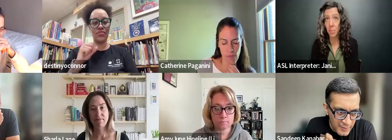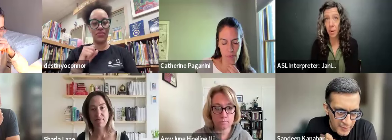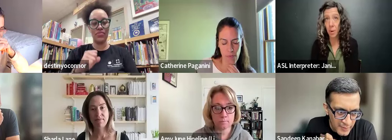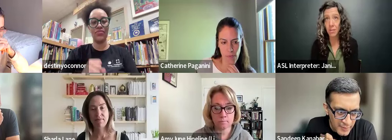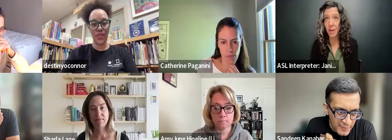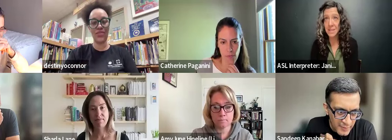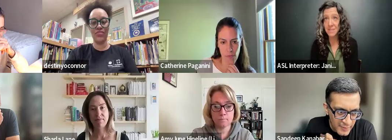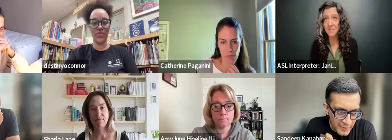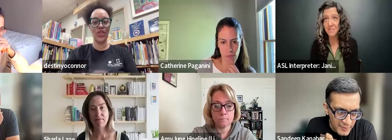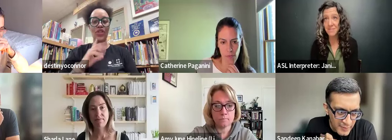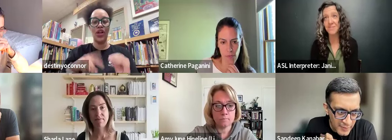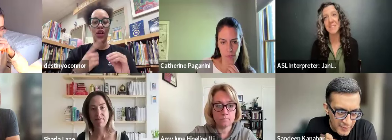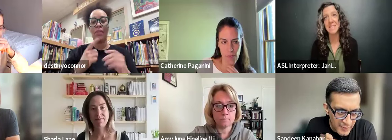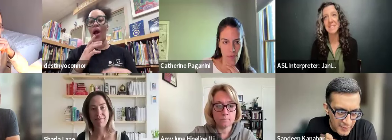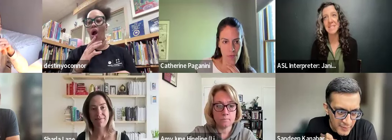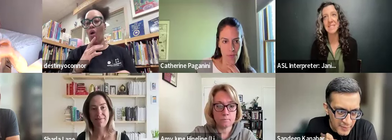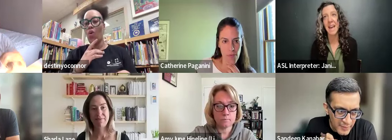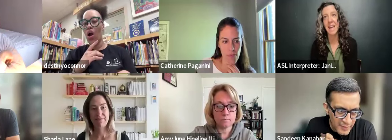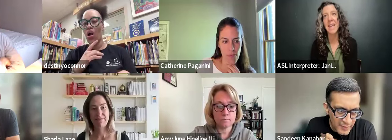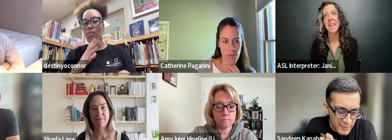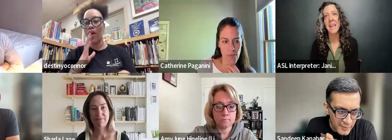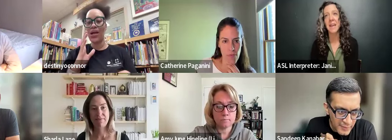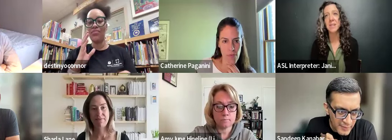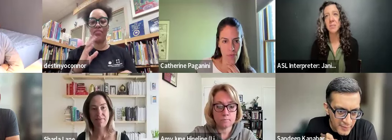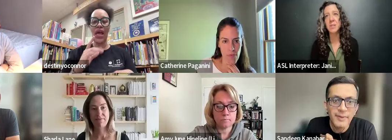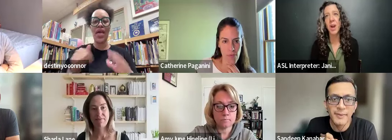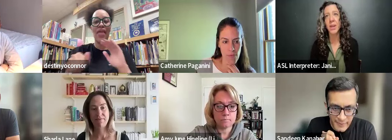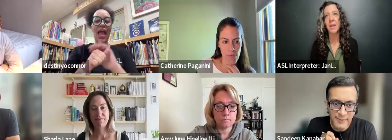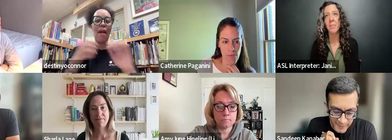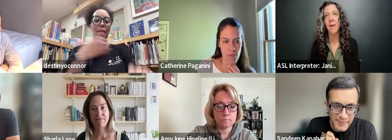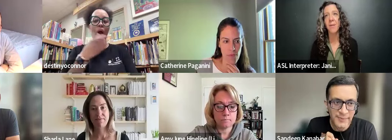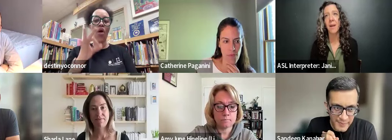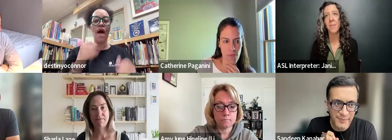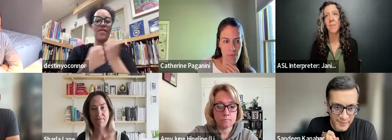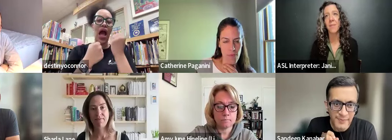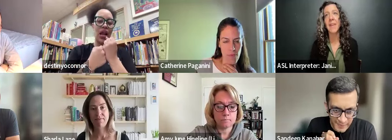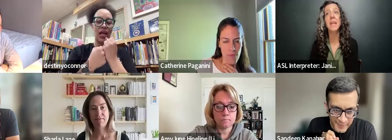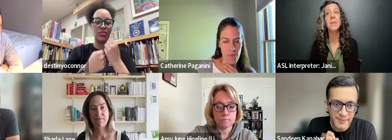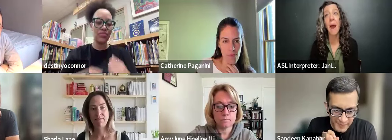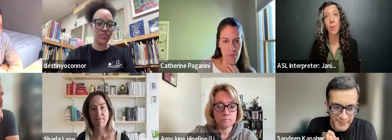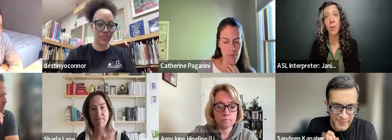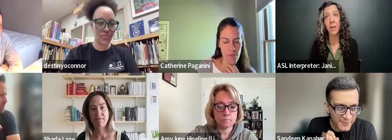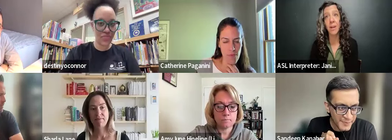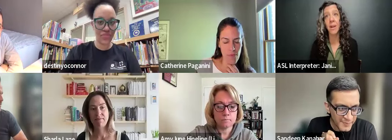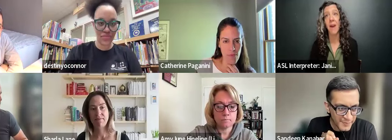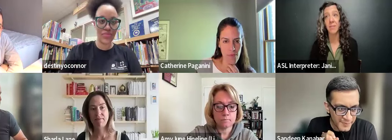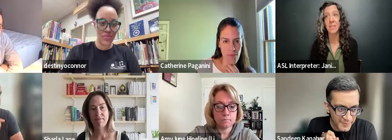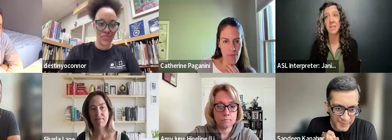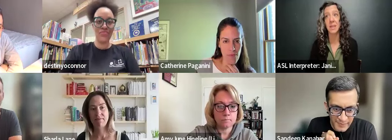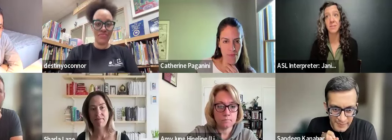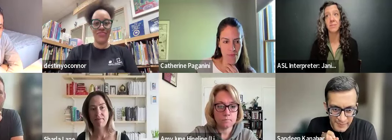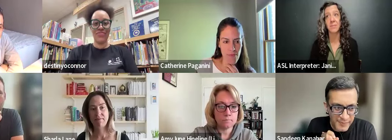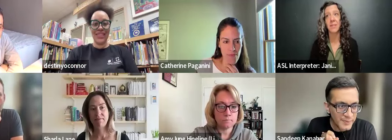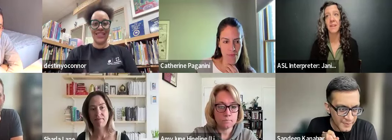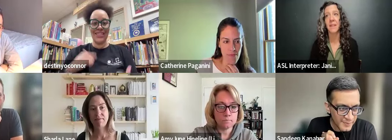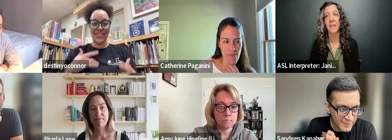hearing developer, right? Destiny says, yeah. Yeah, he's going to be talking about the hidden power of